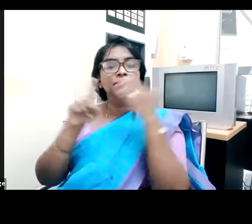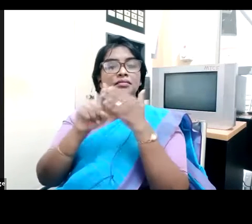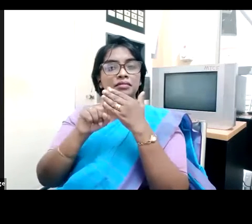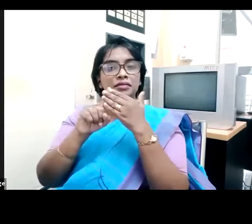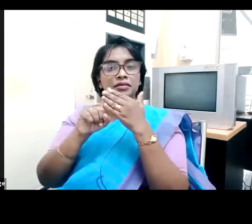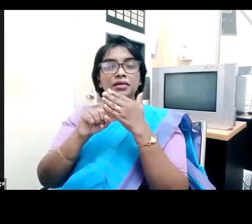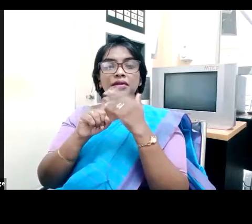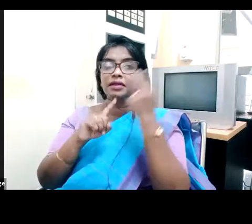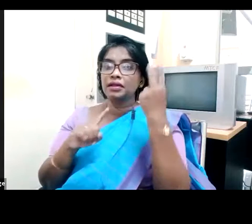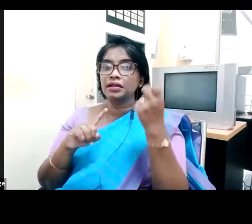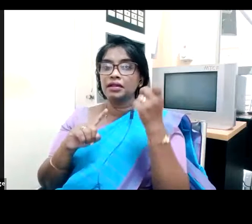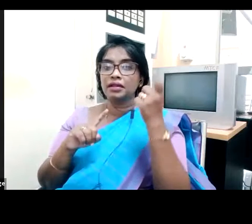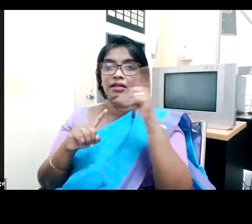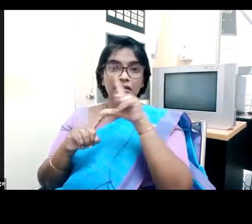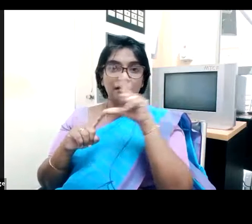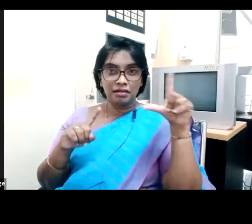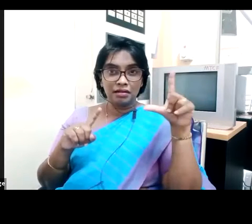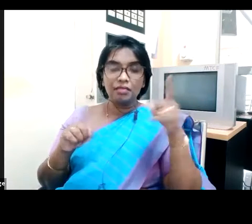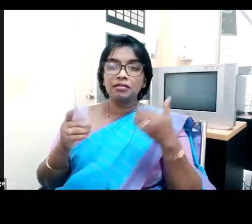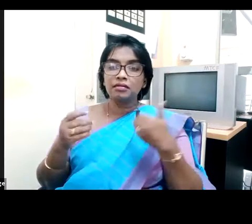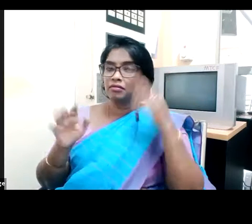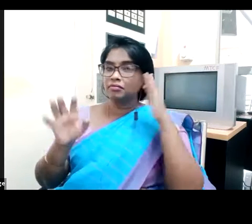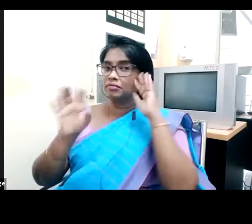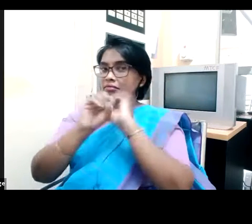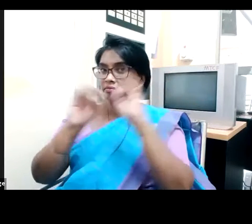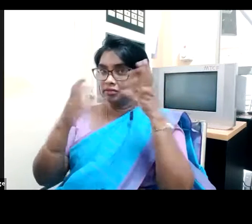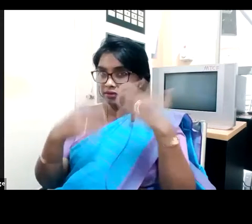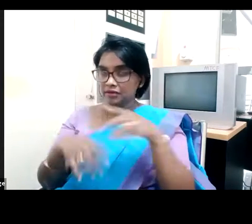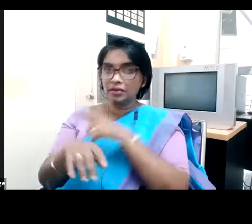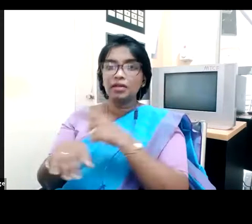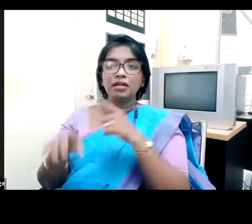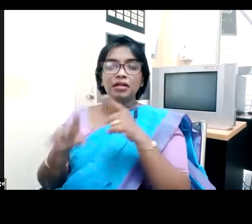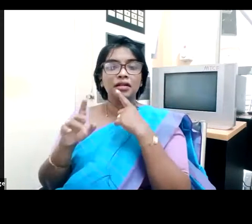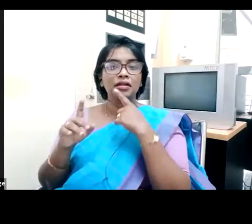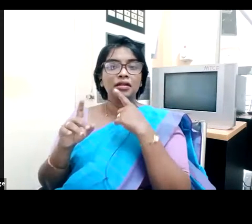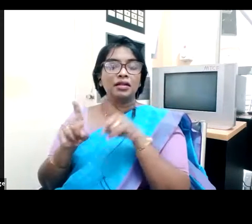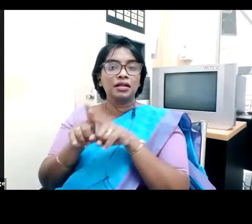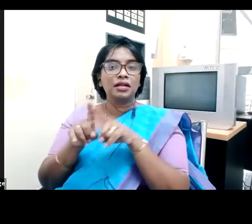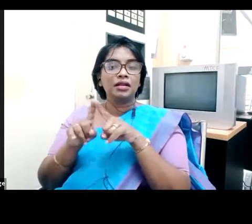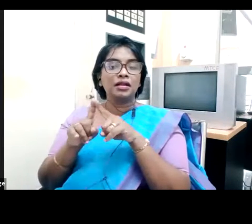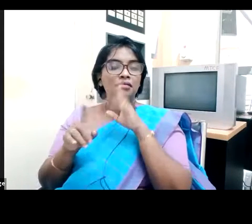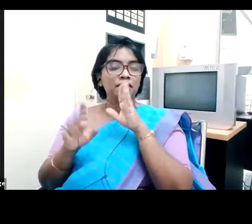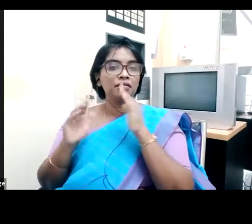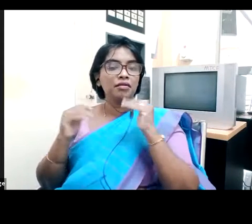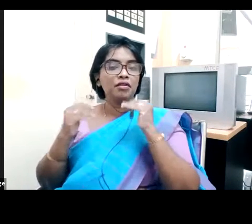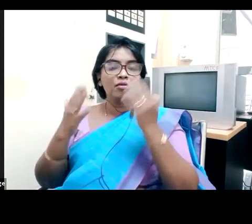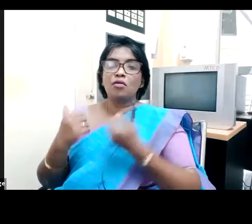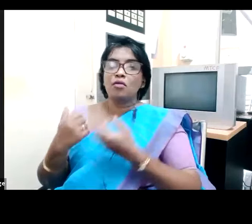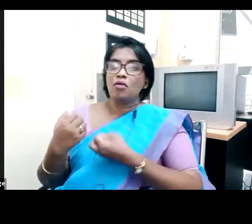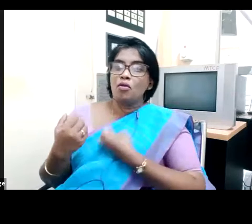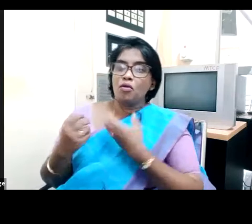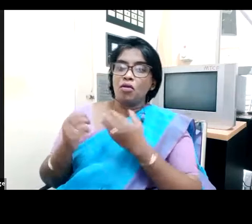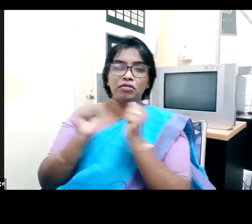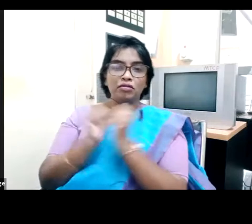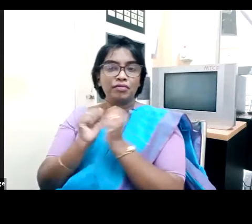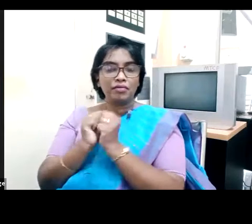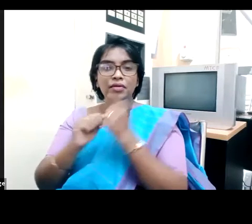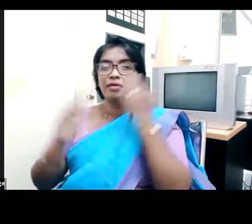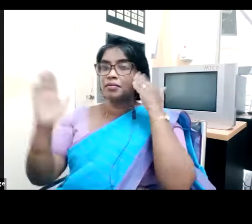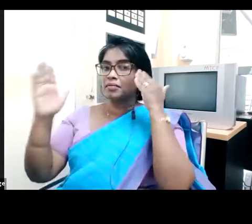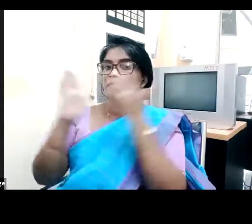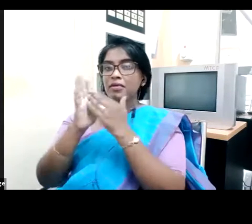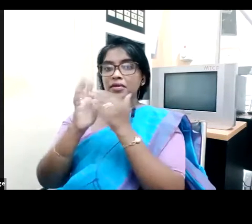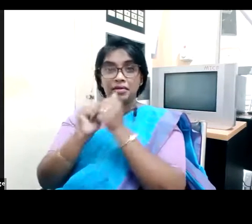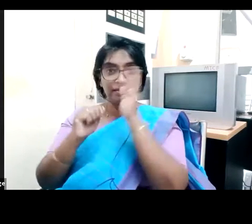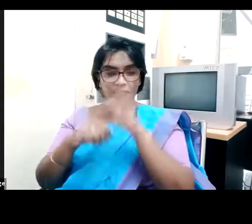due diligence in alignment with the UN guiding principles on business and human rights, and has specific focus